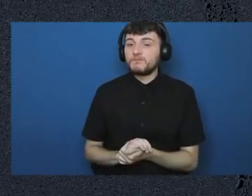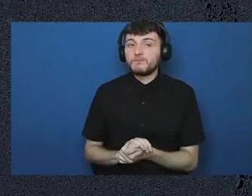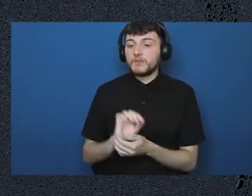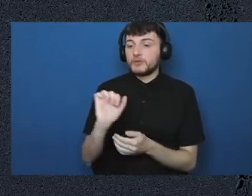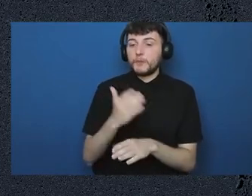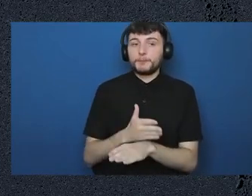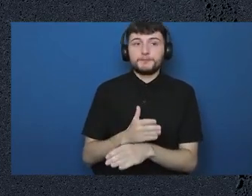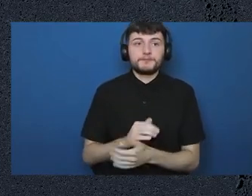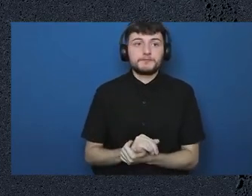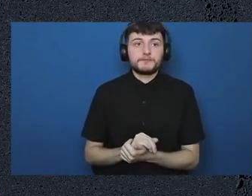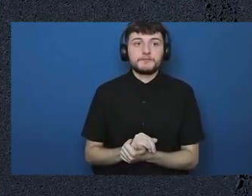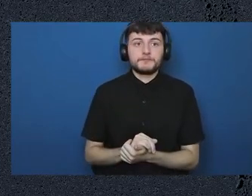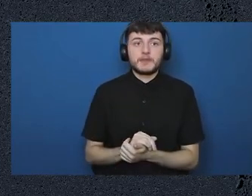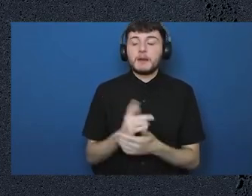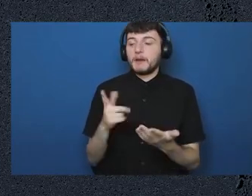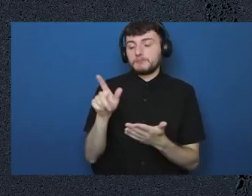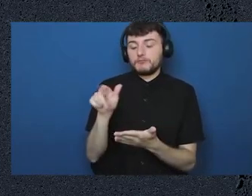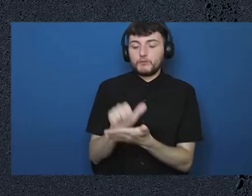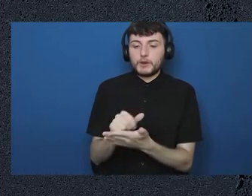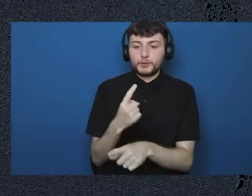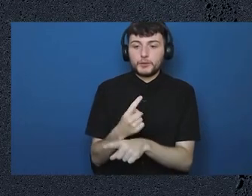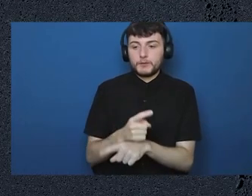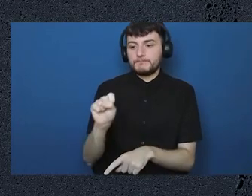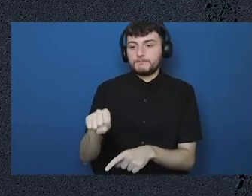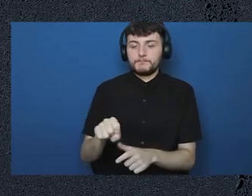yeah, you're right. It was a little bit